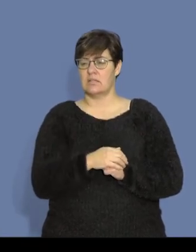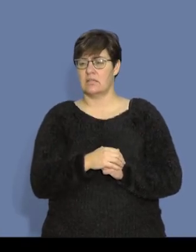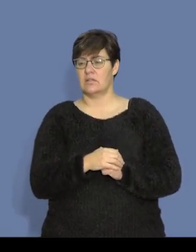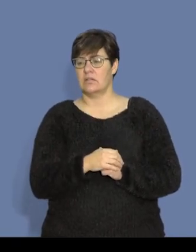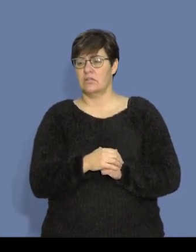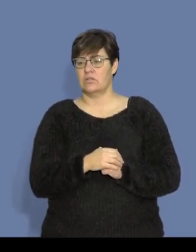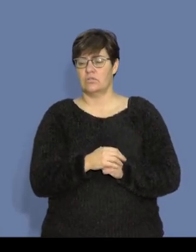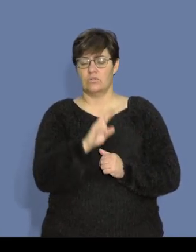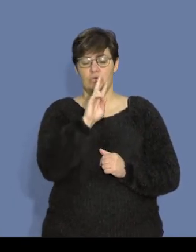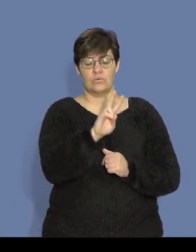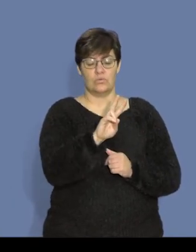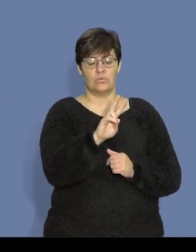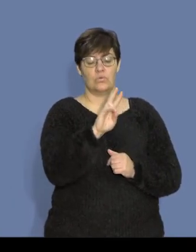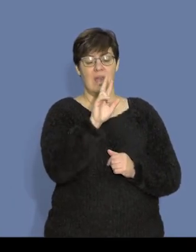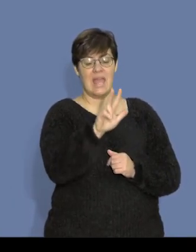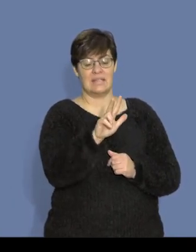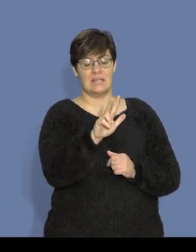2813,250. Let's change it.